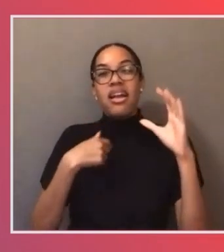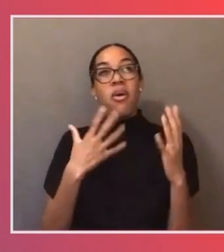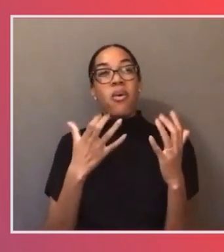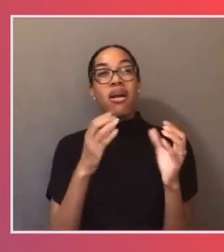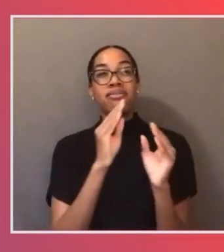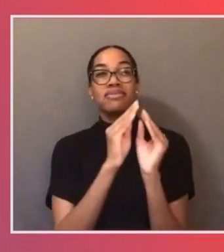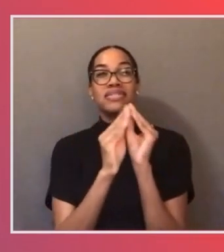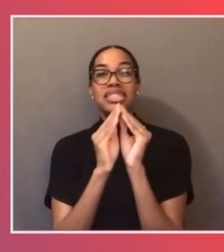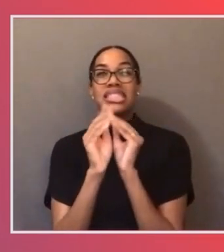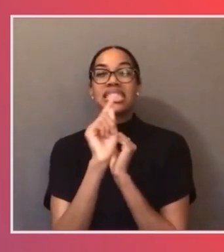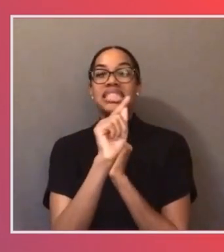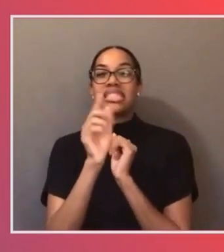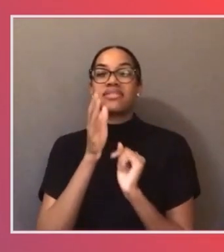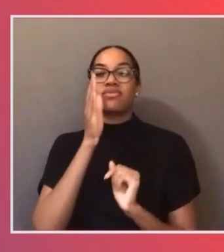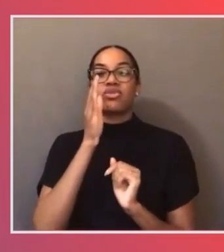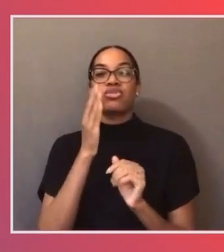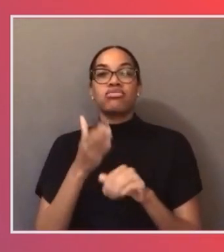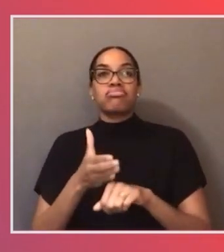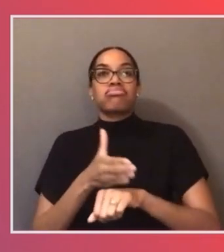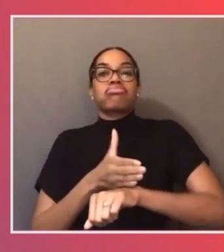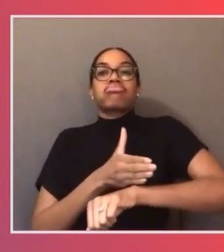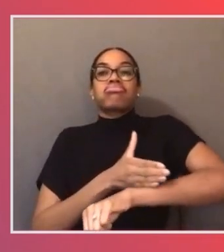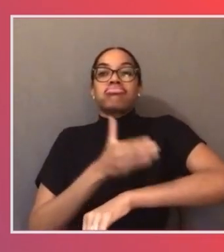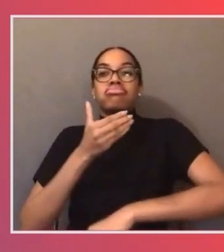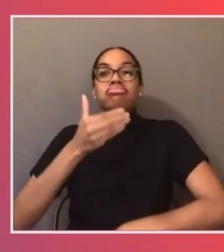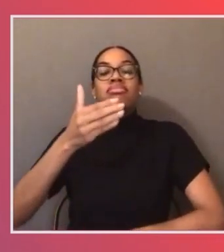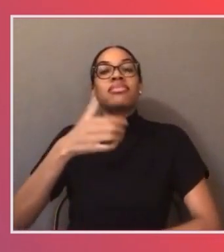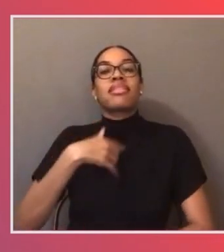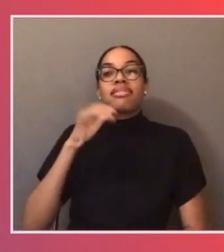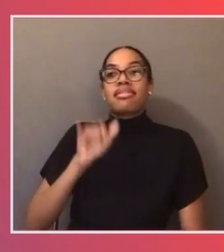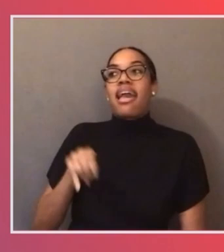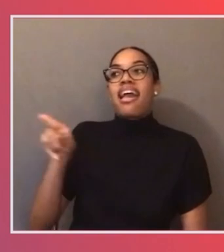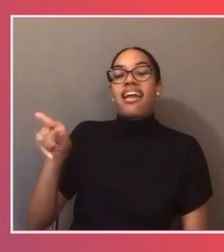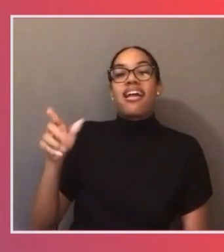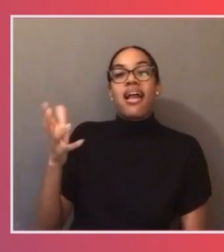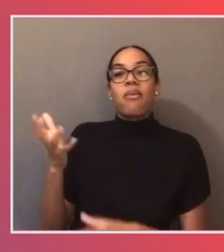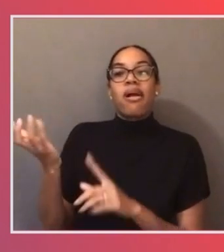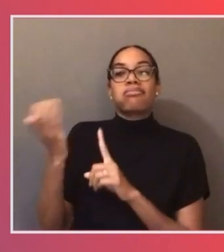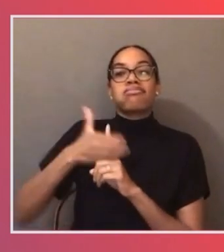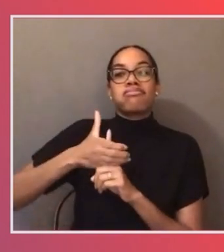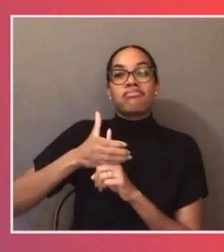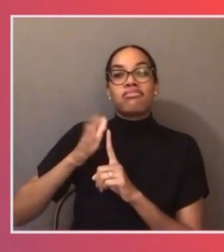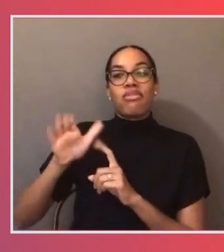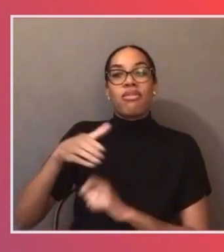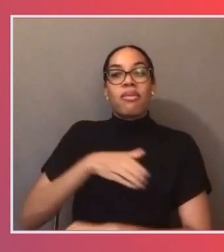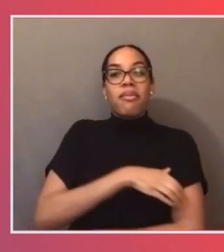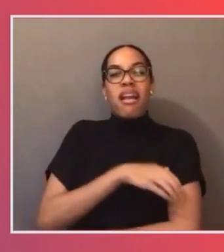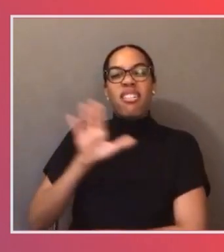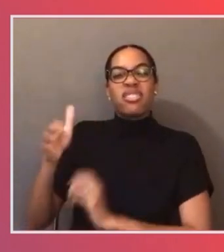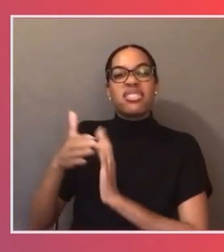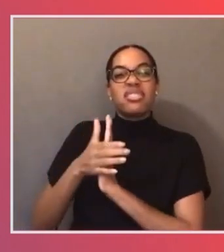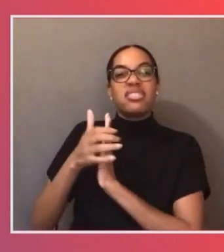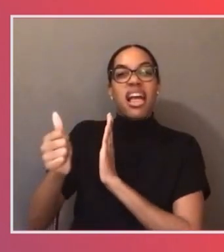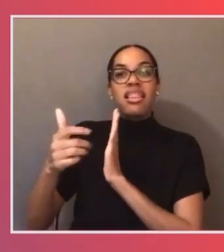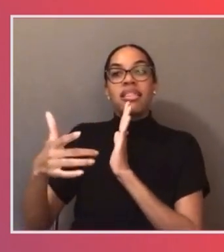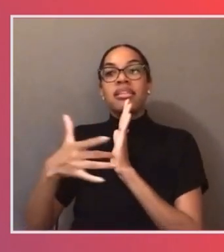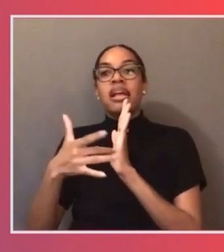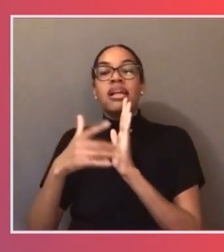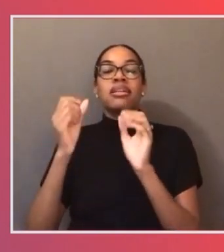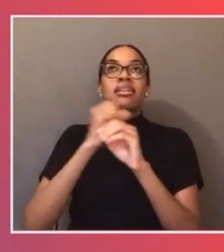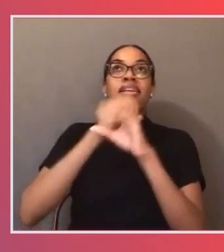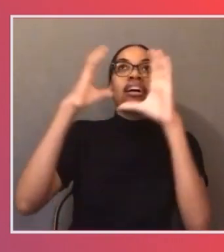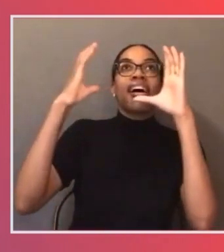talent, and it's part of what we need, which is all of us to be able to see a world and imagine a world